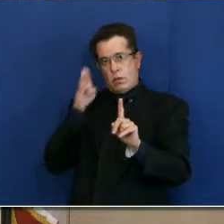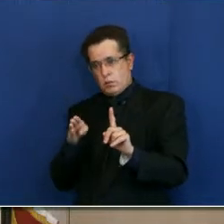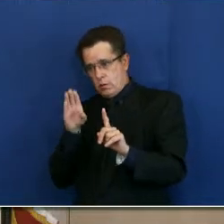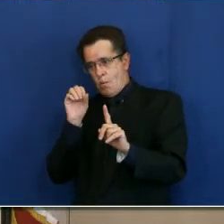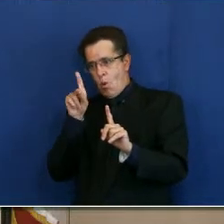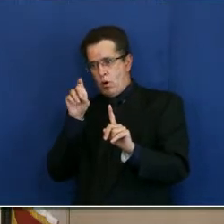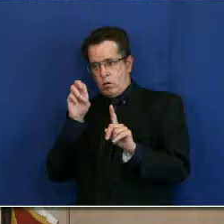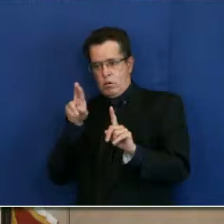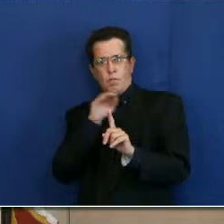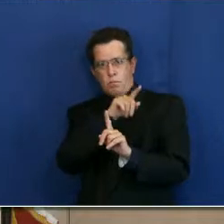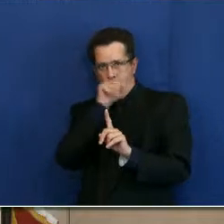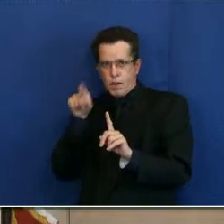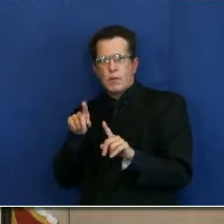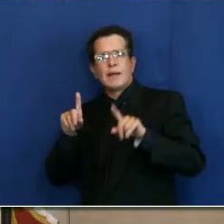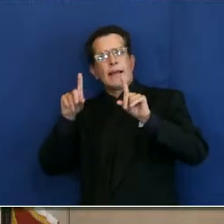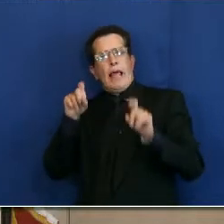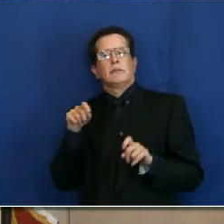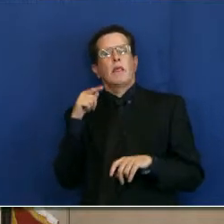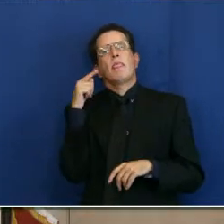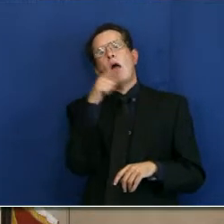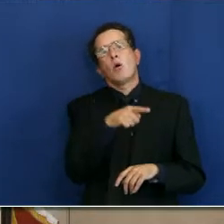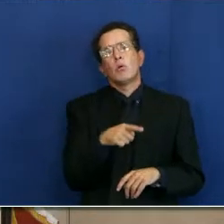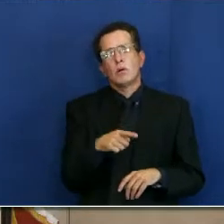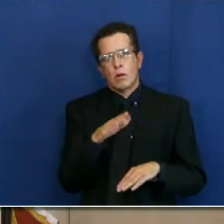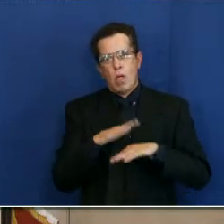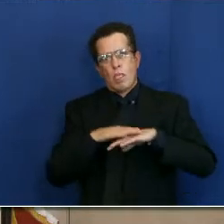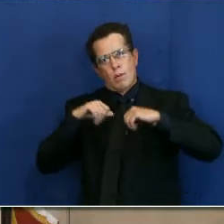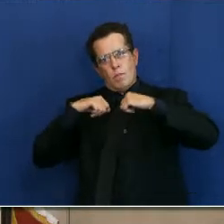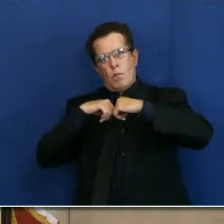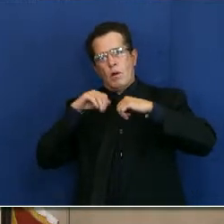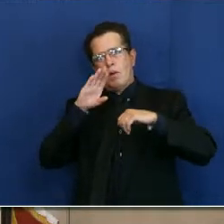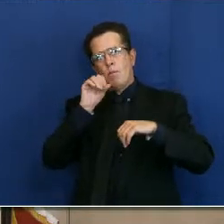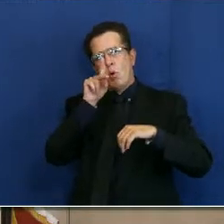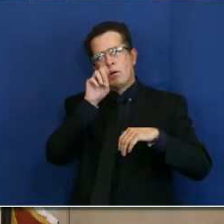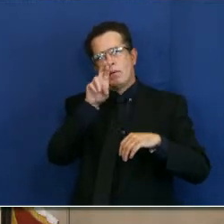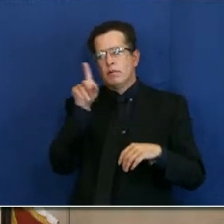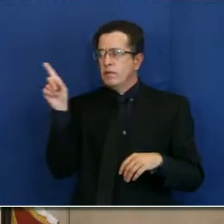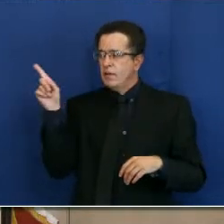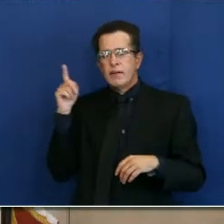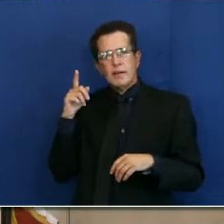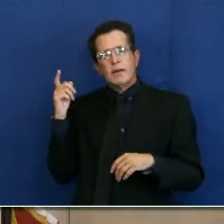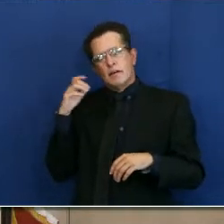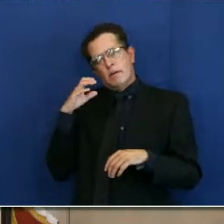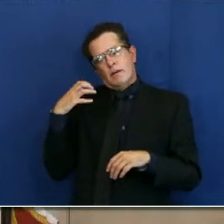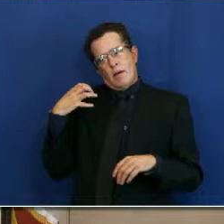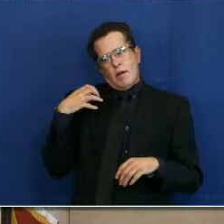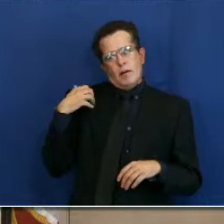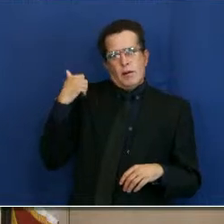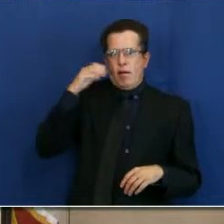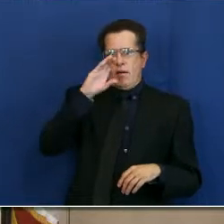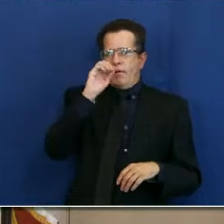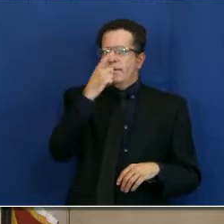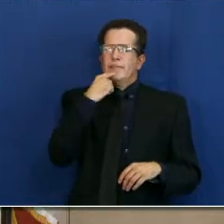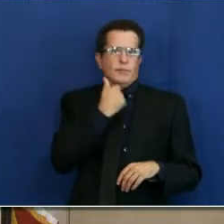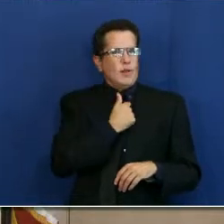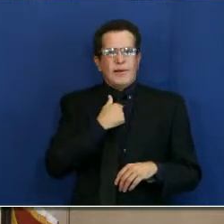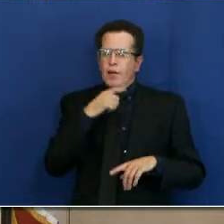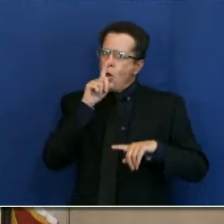are allowed to come in and cross. Paul, we're having a real hard time